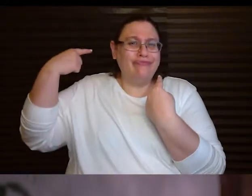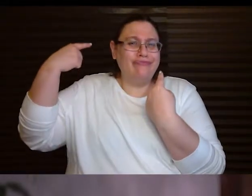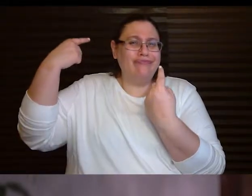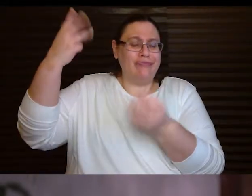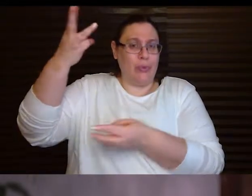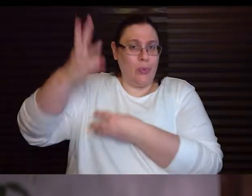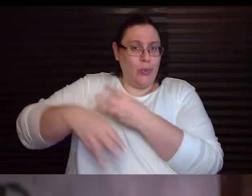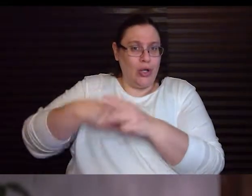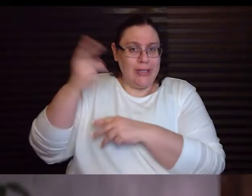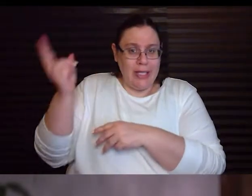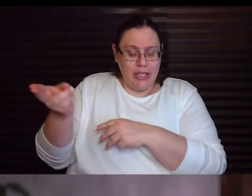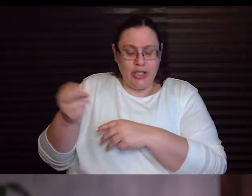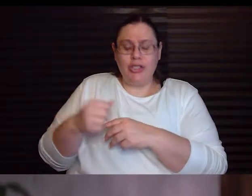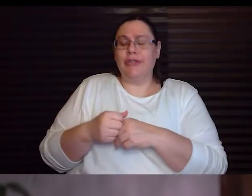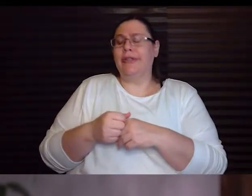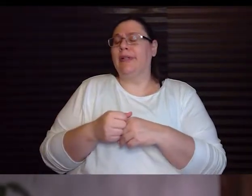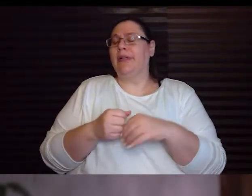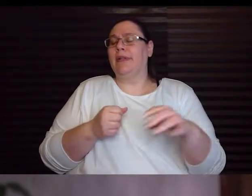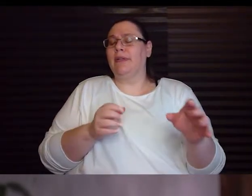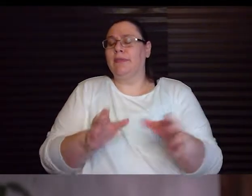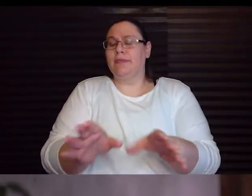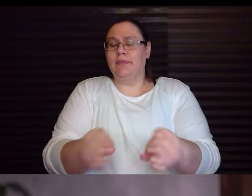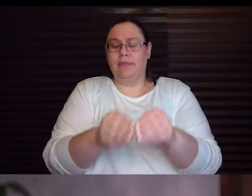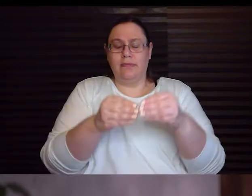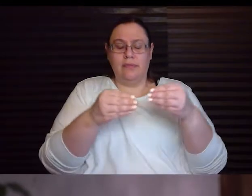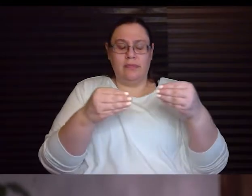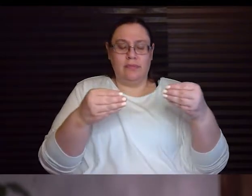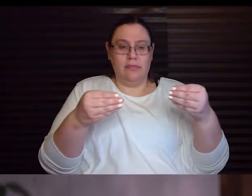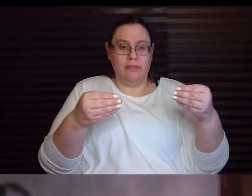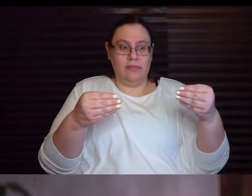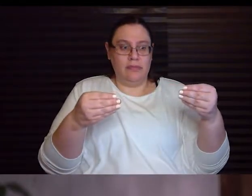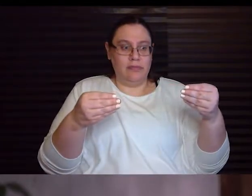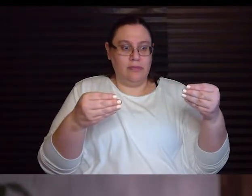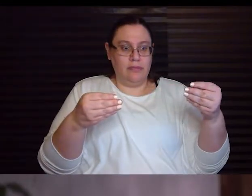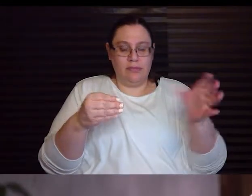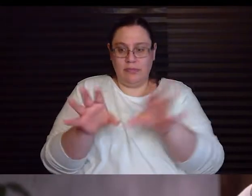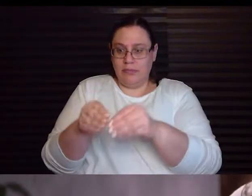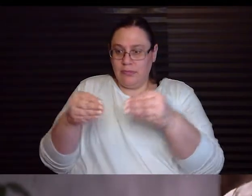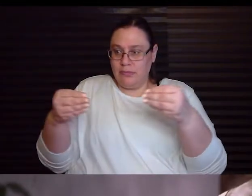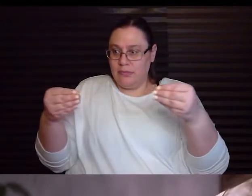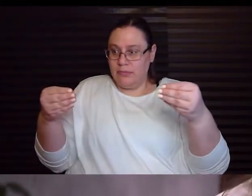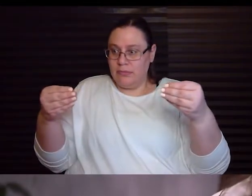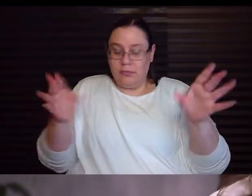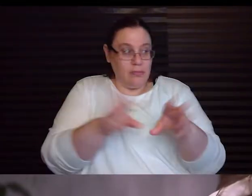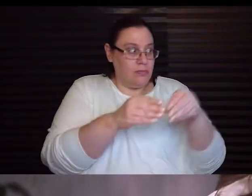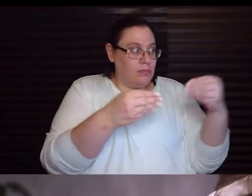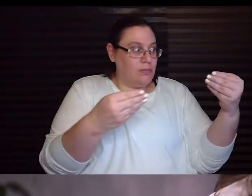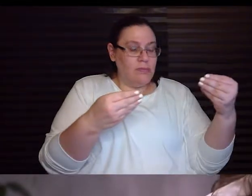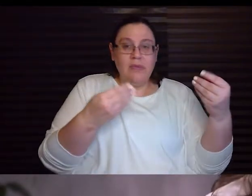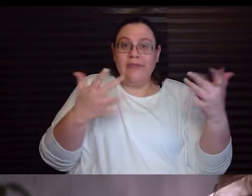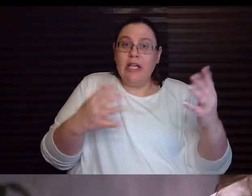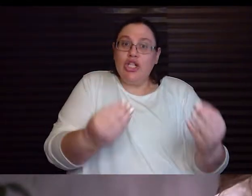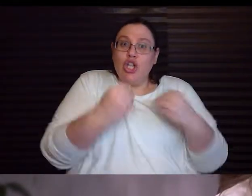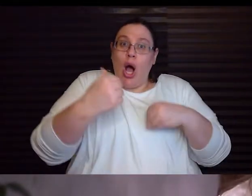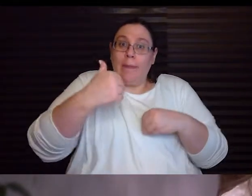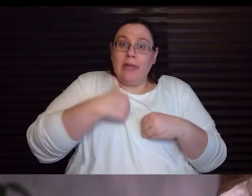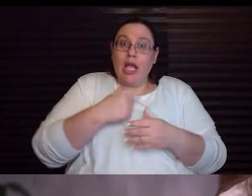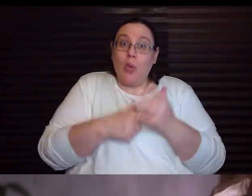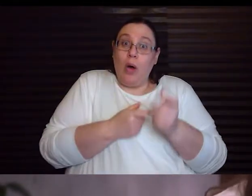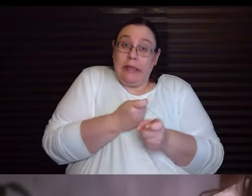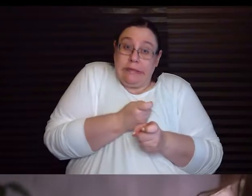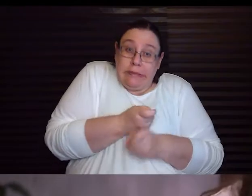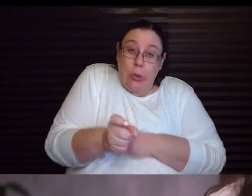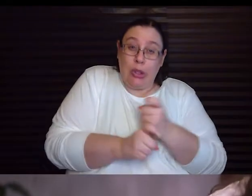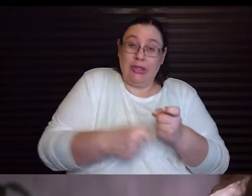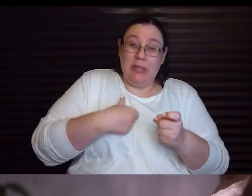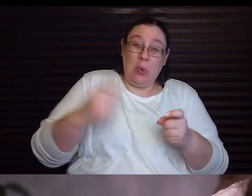the world. But then you read. It was books that taught me, he said, that the things that tormented me most